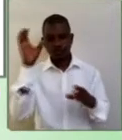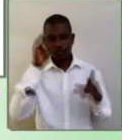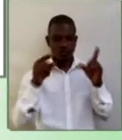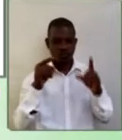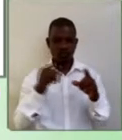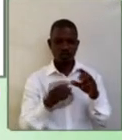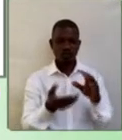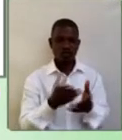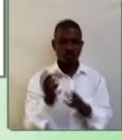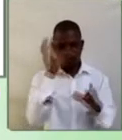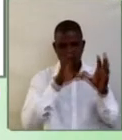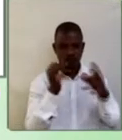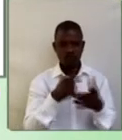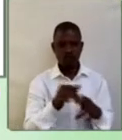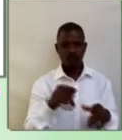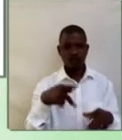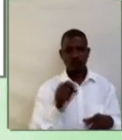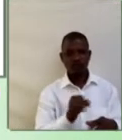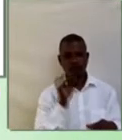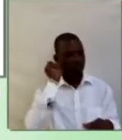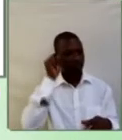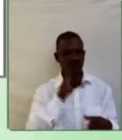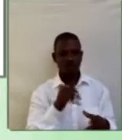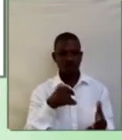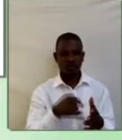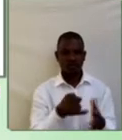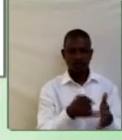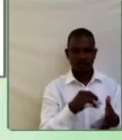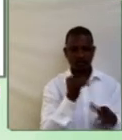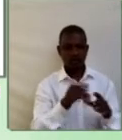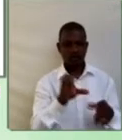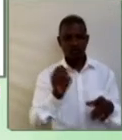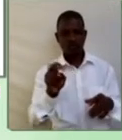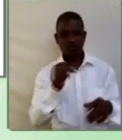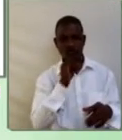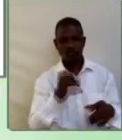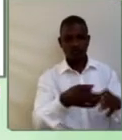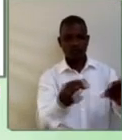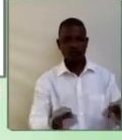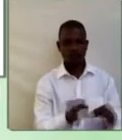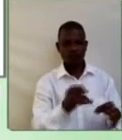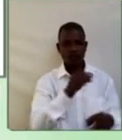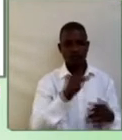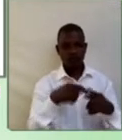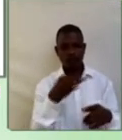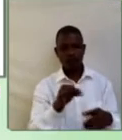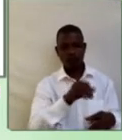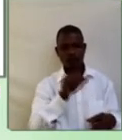his, a possessive pronoun, with his, a contrasted form of